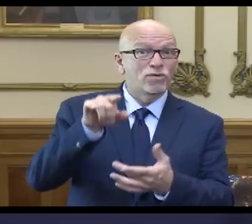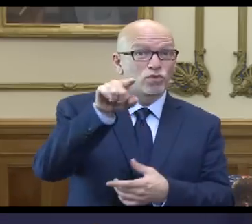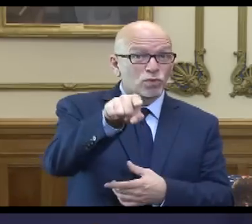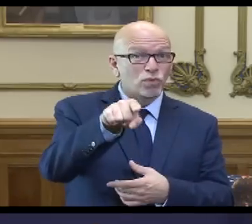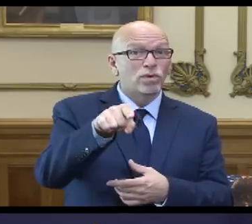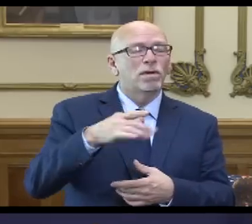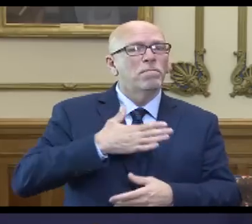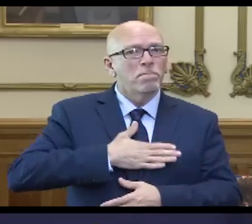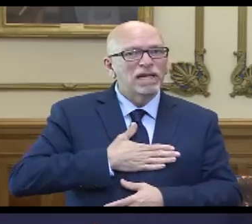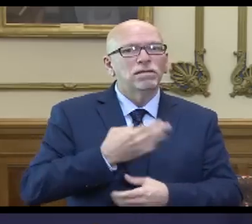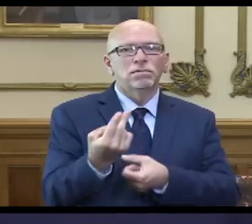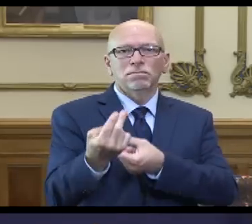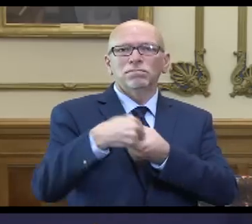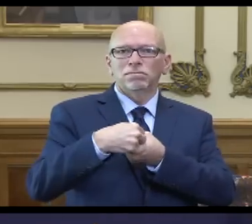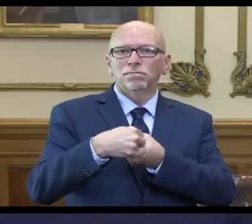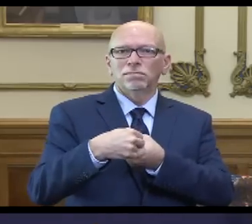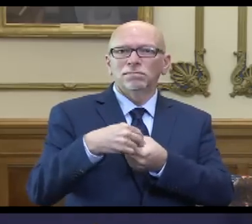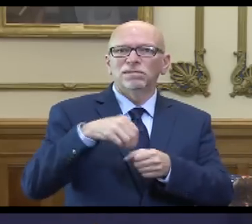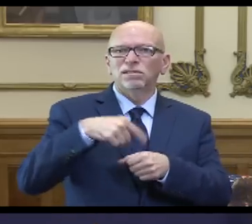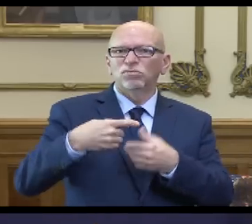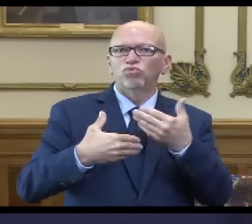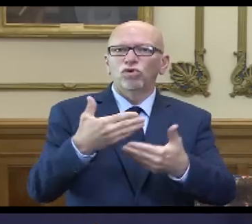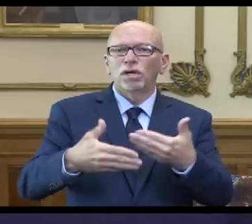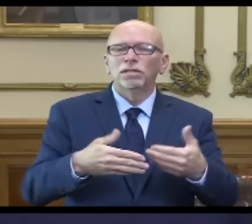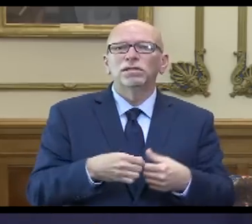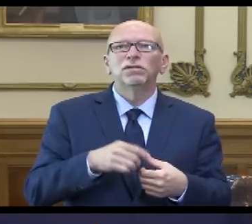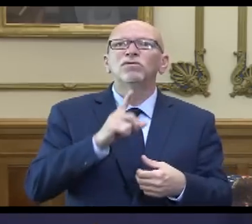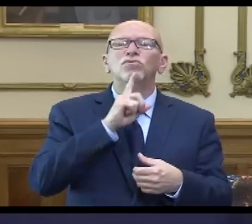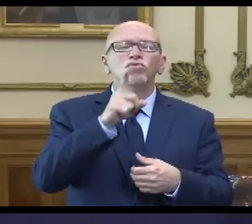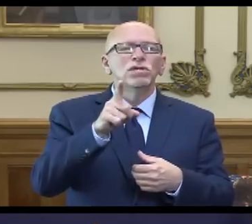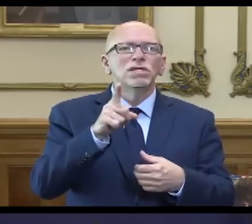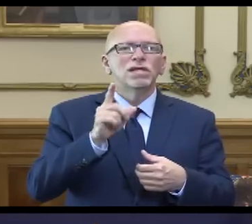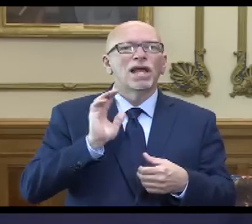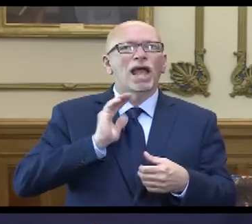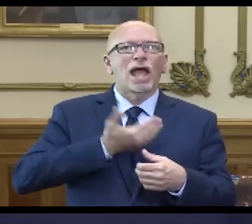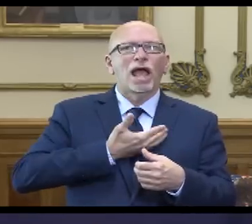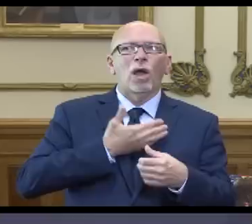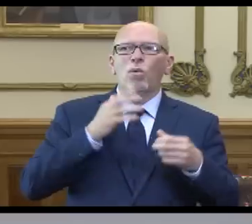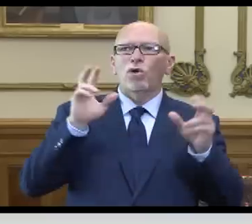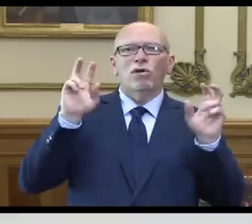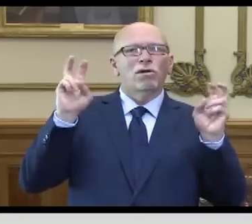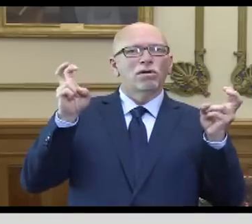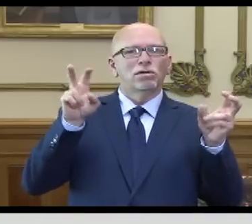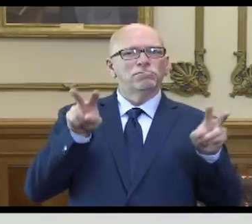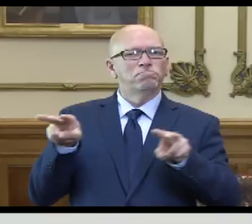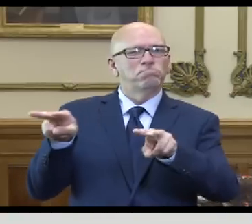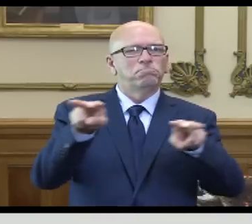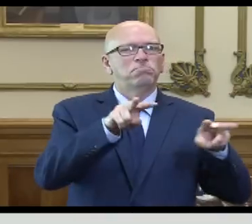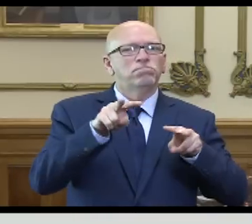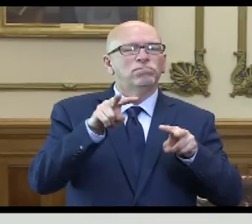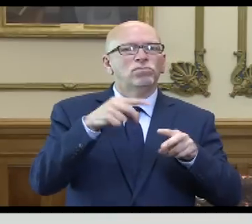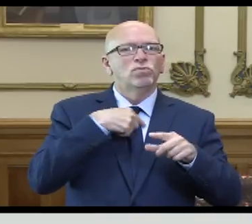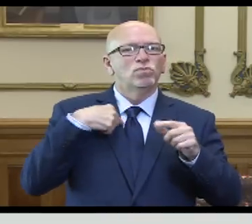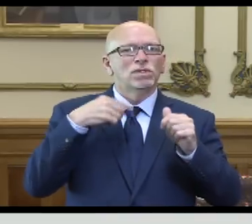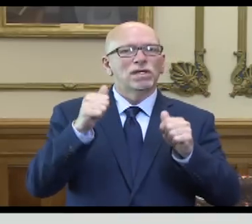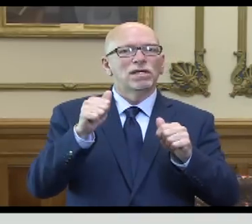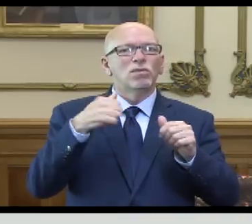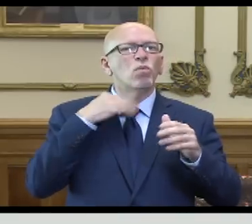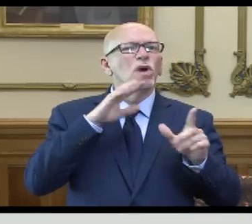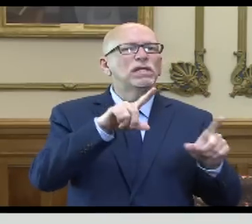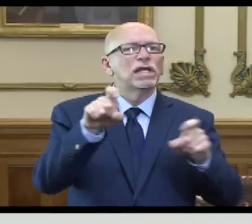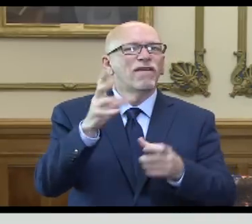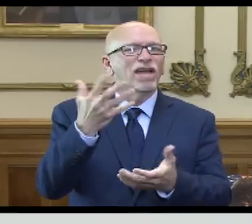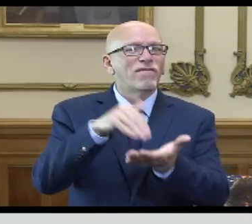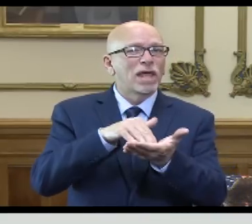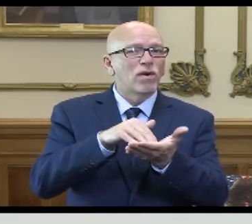please participate in this process. It is kind of our eyes. We'll be doing a sample of 5,000 again. We